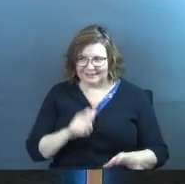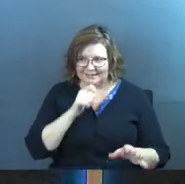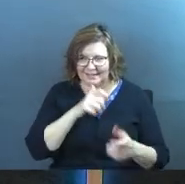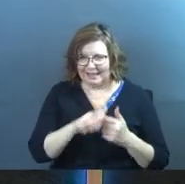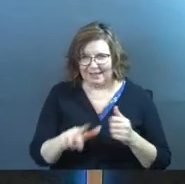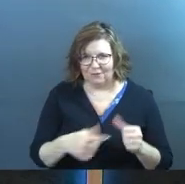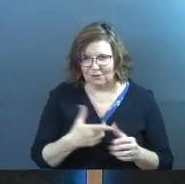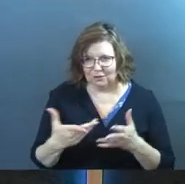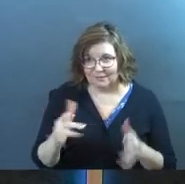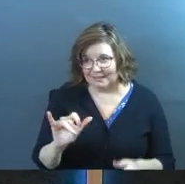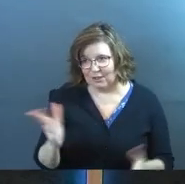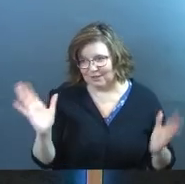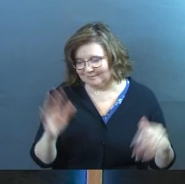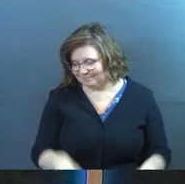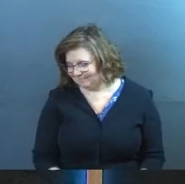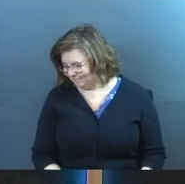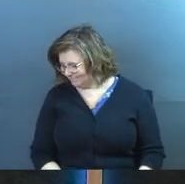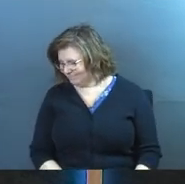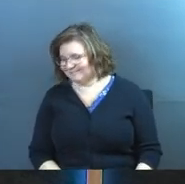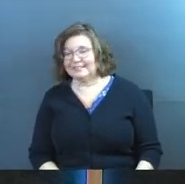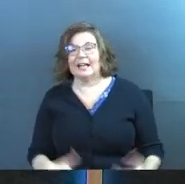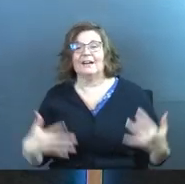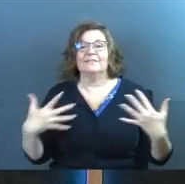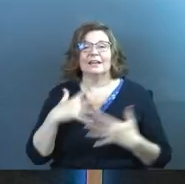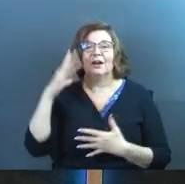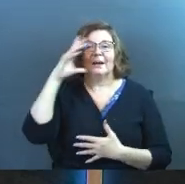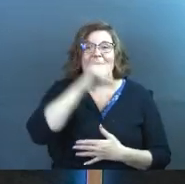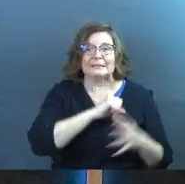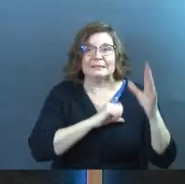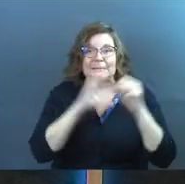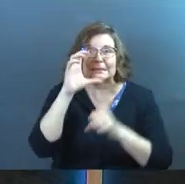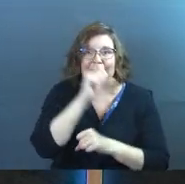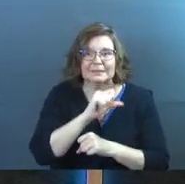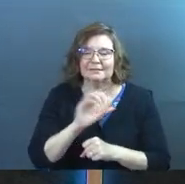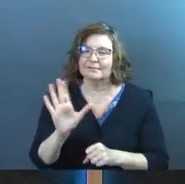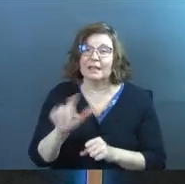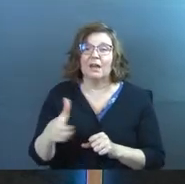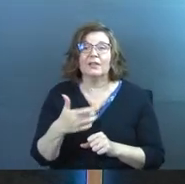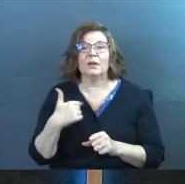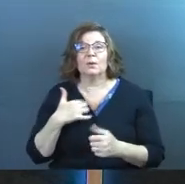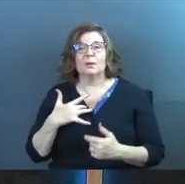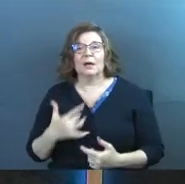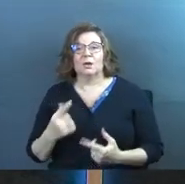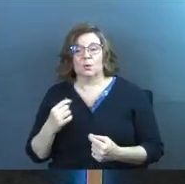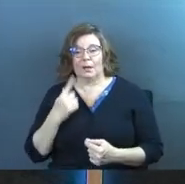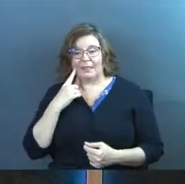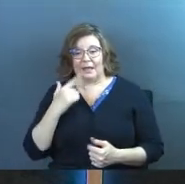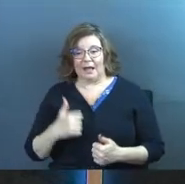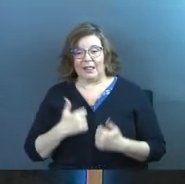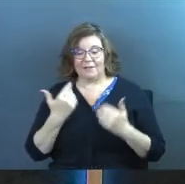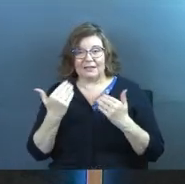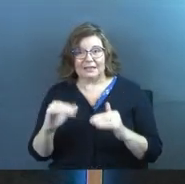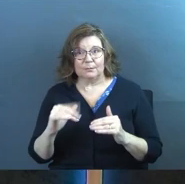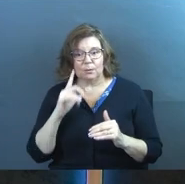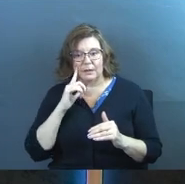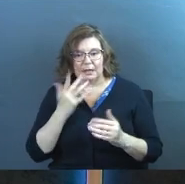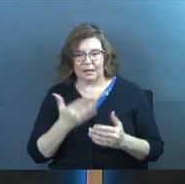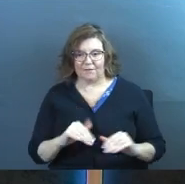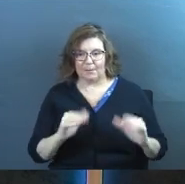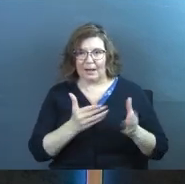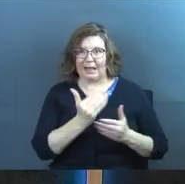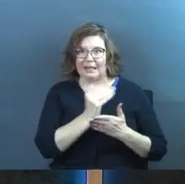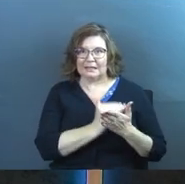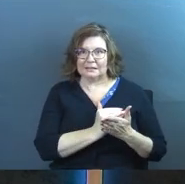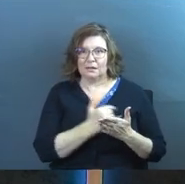They didn't laugh first service either. Fear of missing out. This is the other thing that we do when we think our life is finite. That's the whole point of a bucket